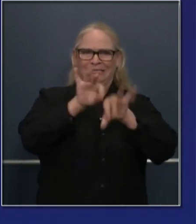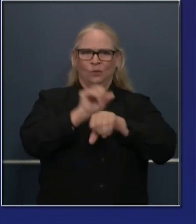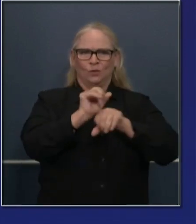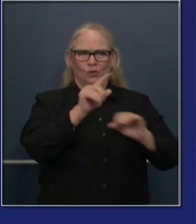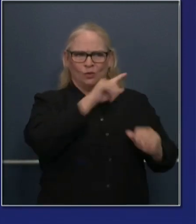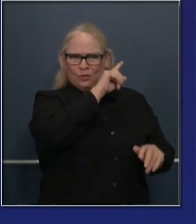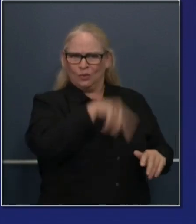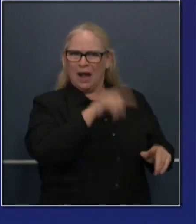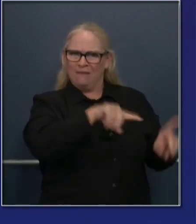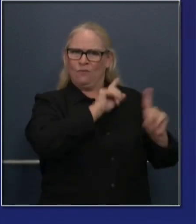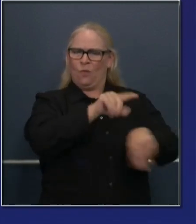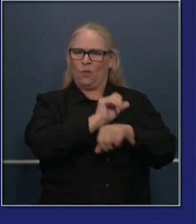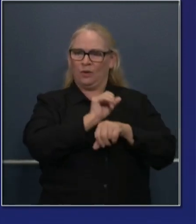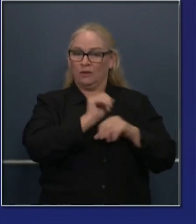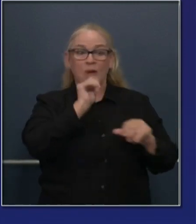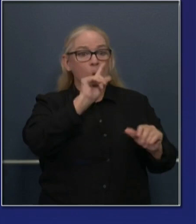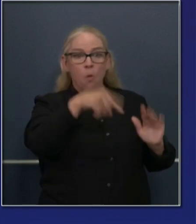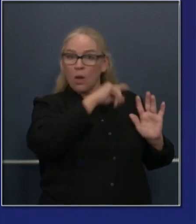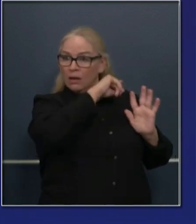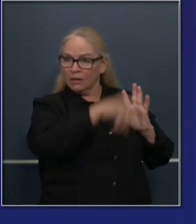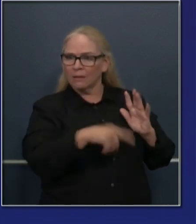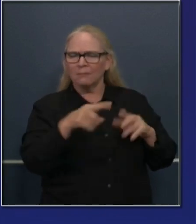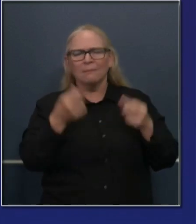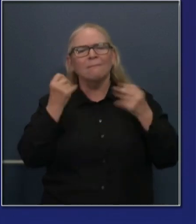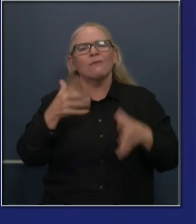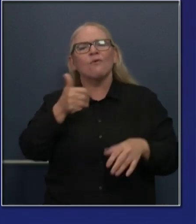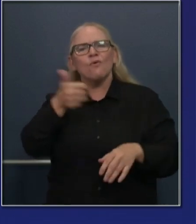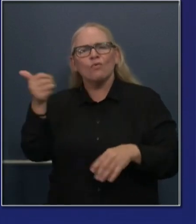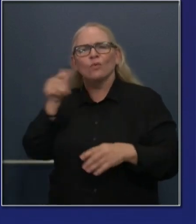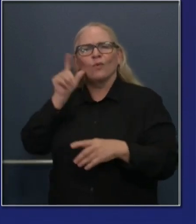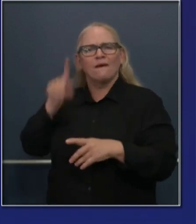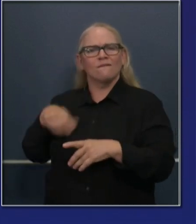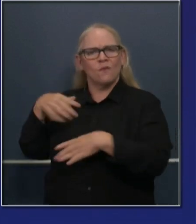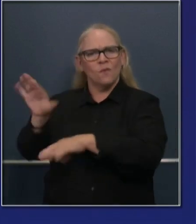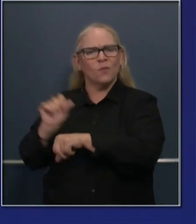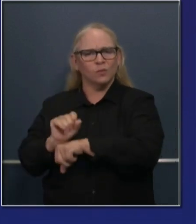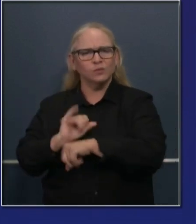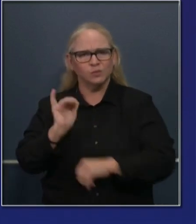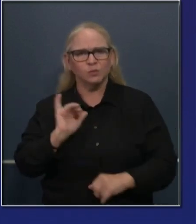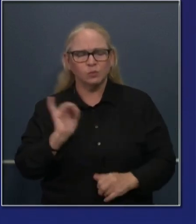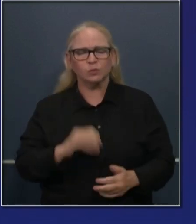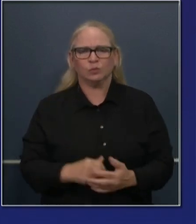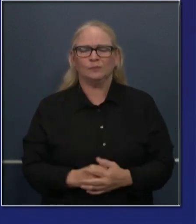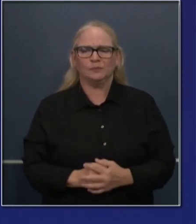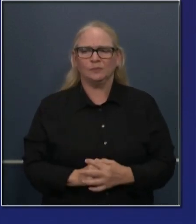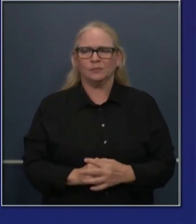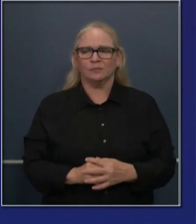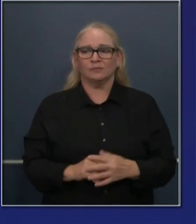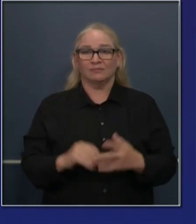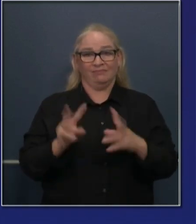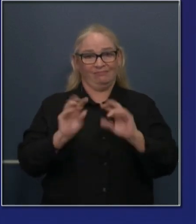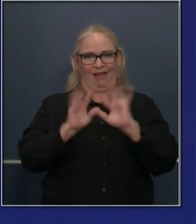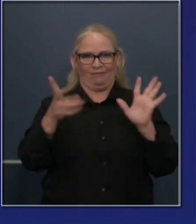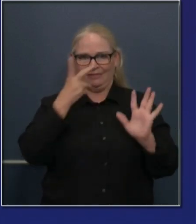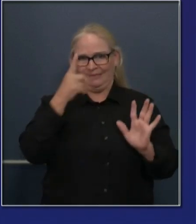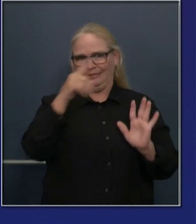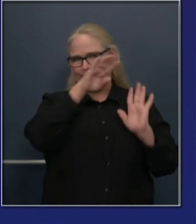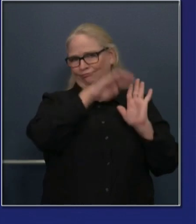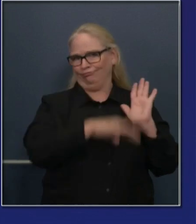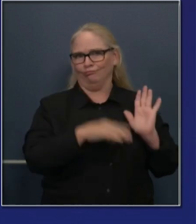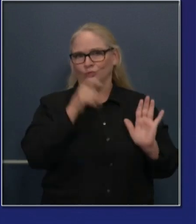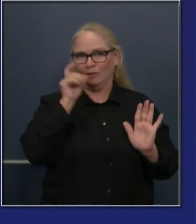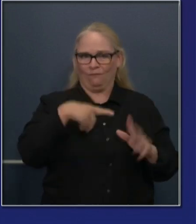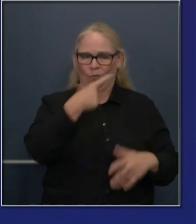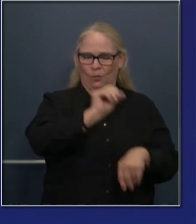talking about here today. But we didn't get under the hood to state the obvious, and that is overwhelming majority,